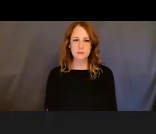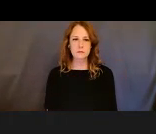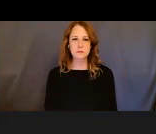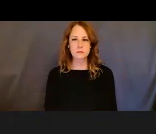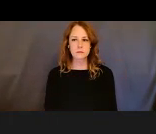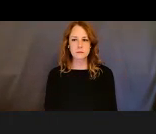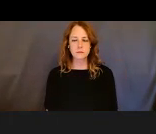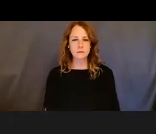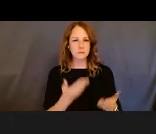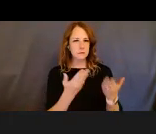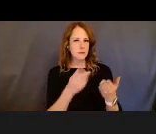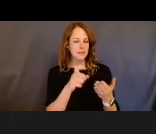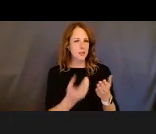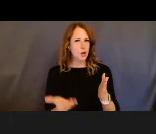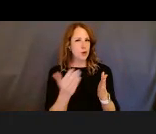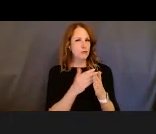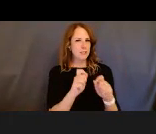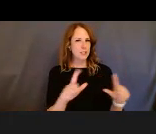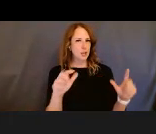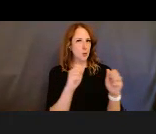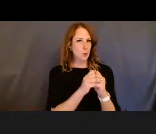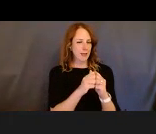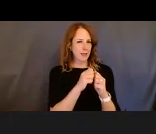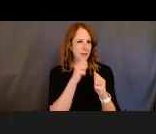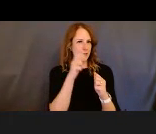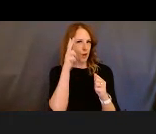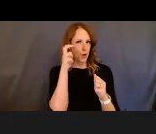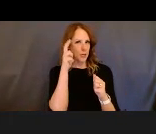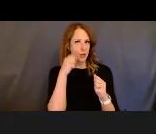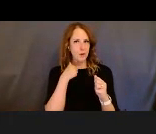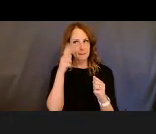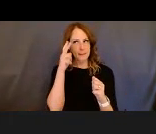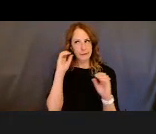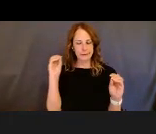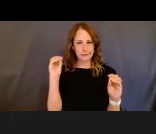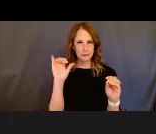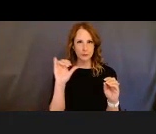You may need to reshare with audio if you haven't already. I'm not hearing sound either.